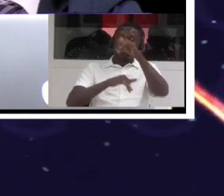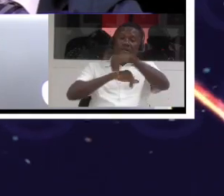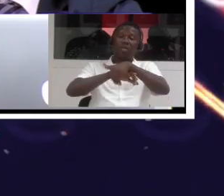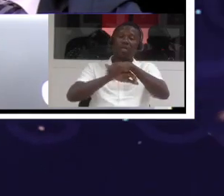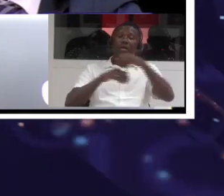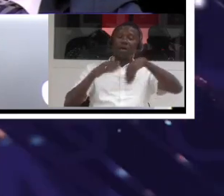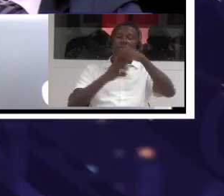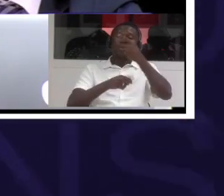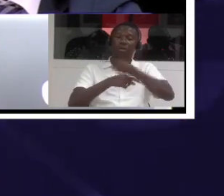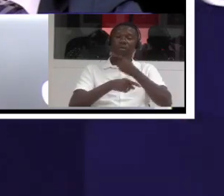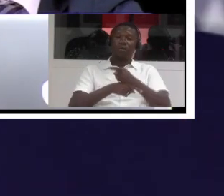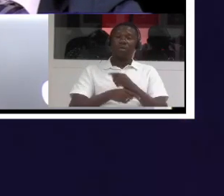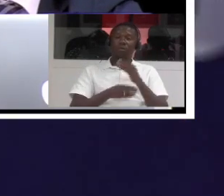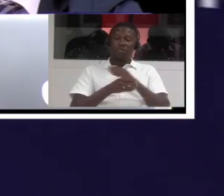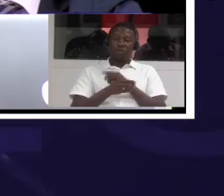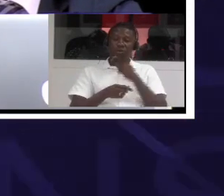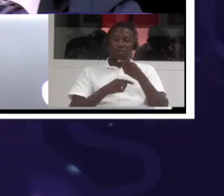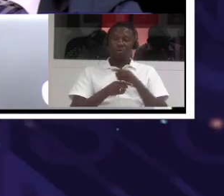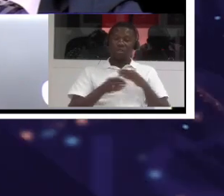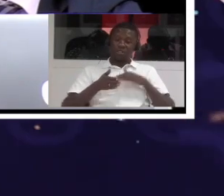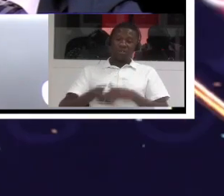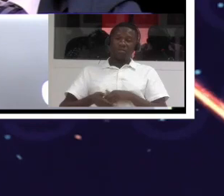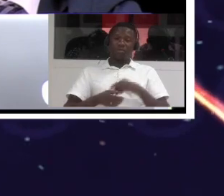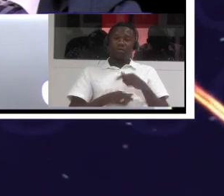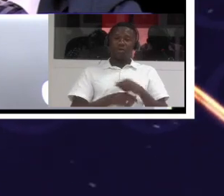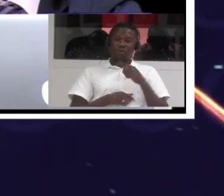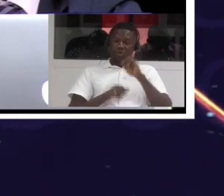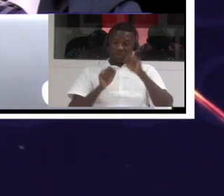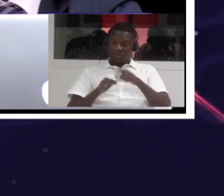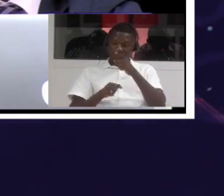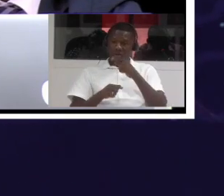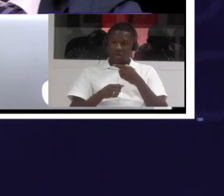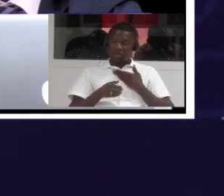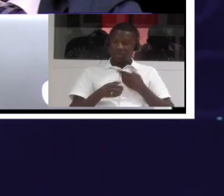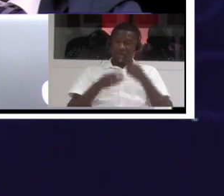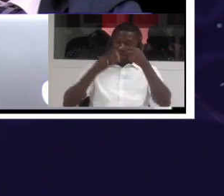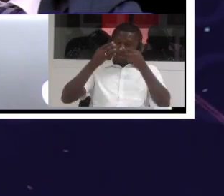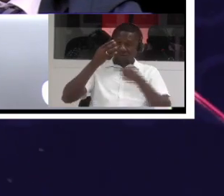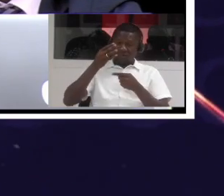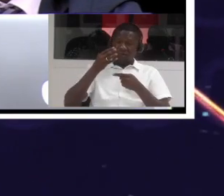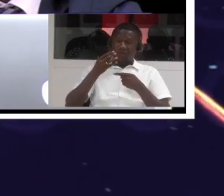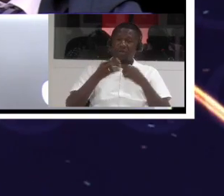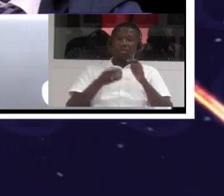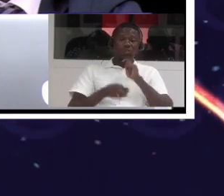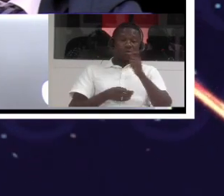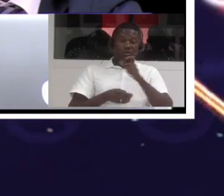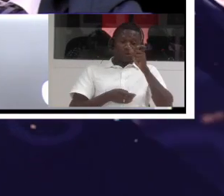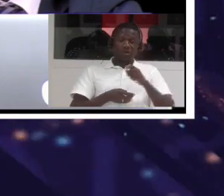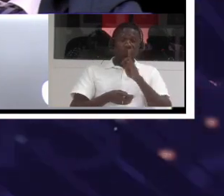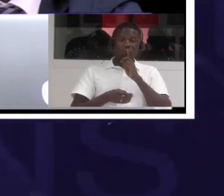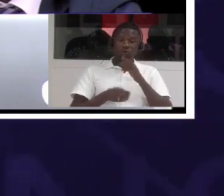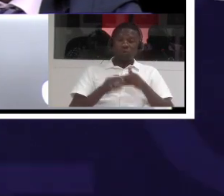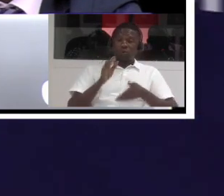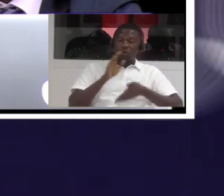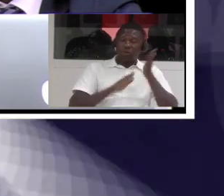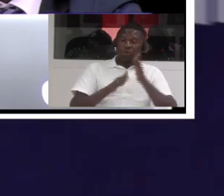laws. Were you able to compile a list of the journalists who had to go on exile? We definitely